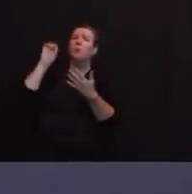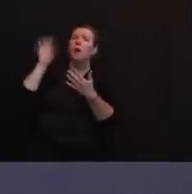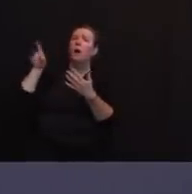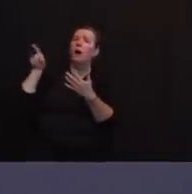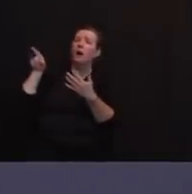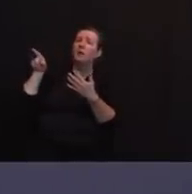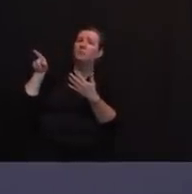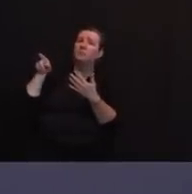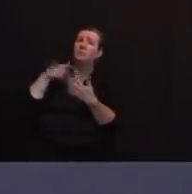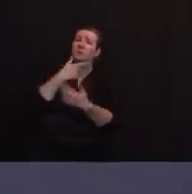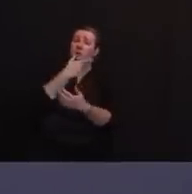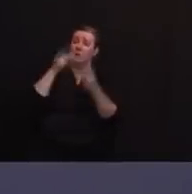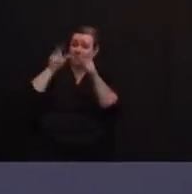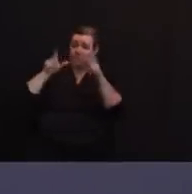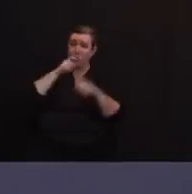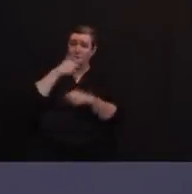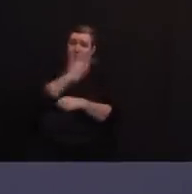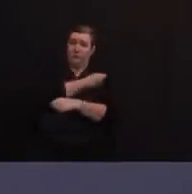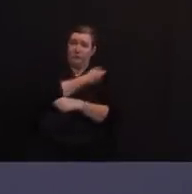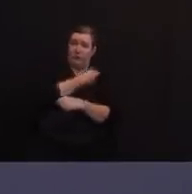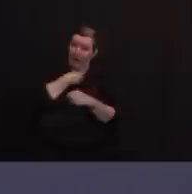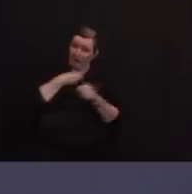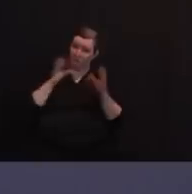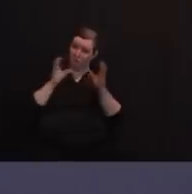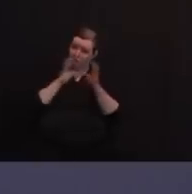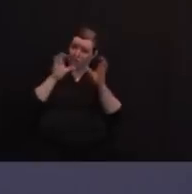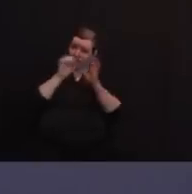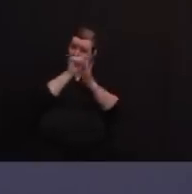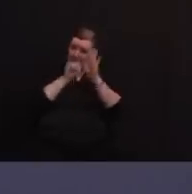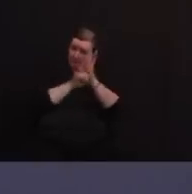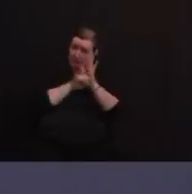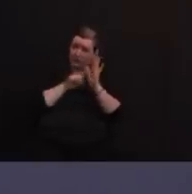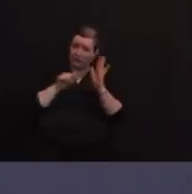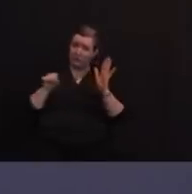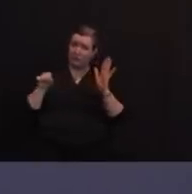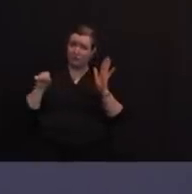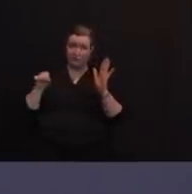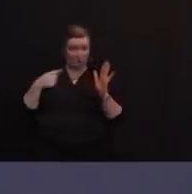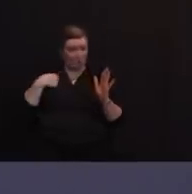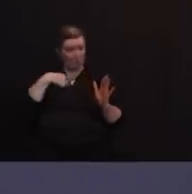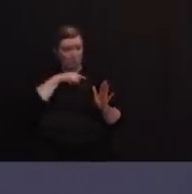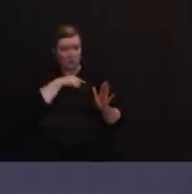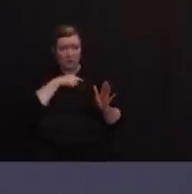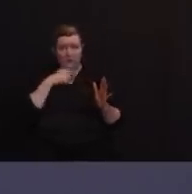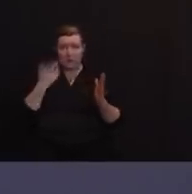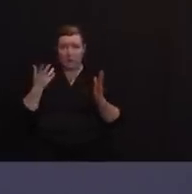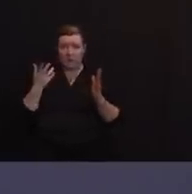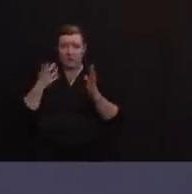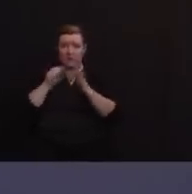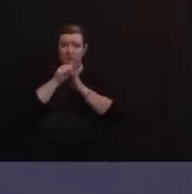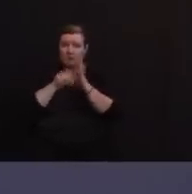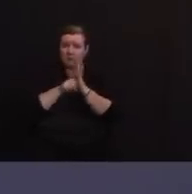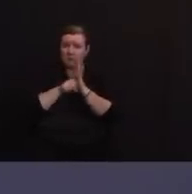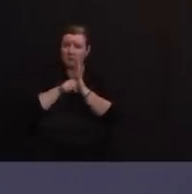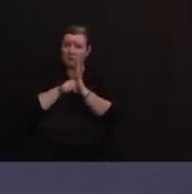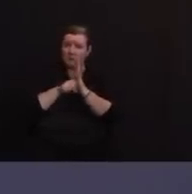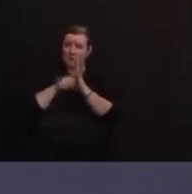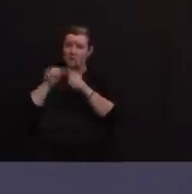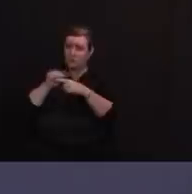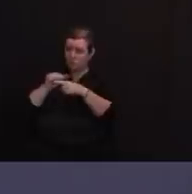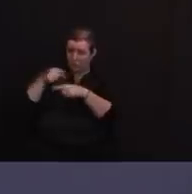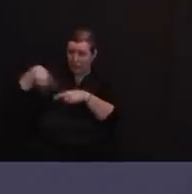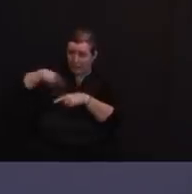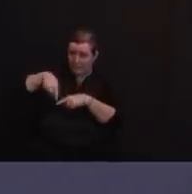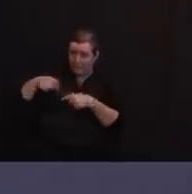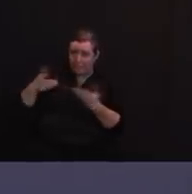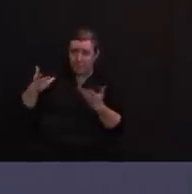require state certification? If so, is the state expanding training opportunities? Thank you. I can